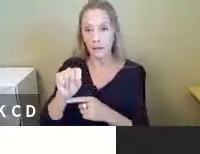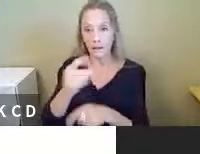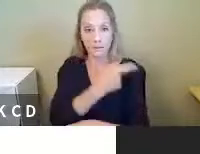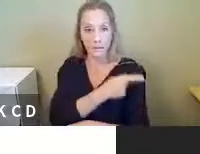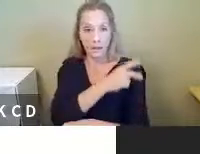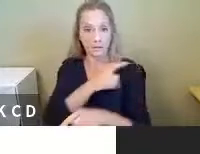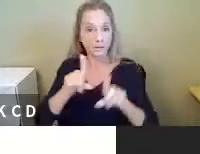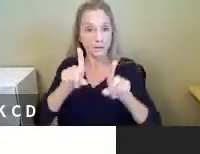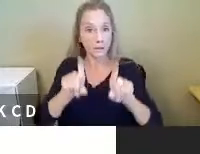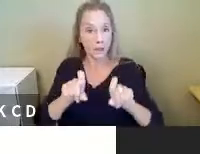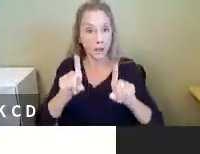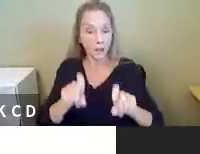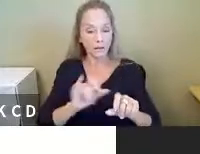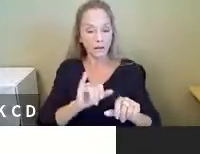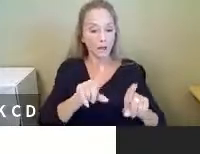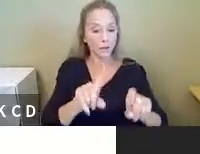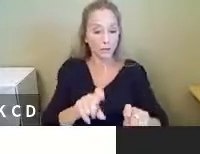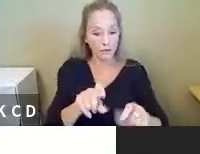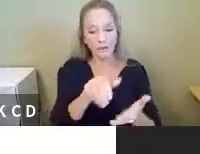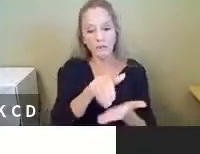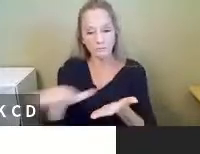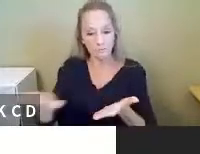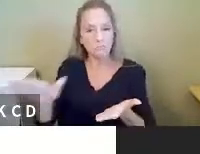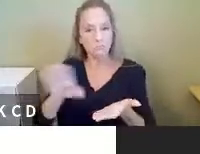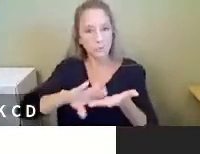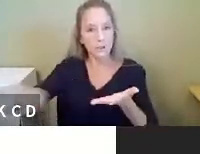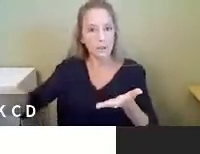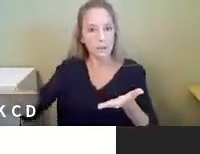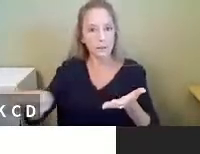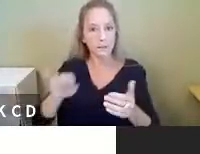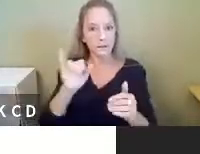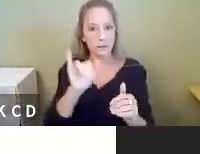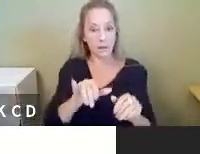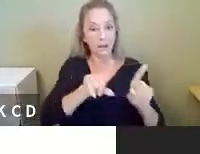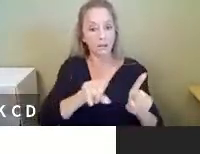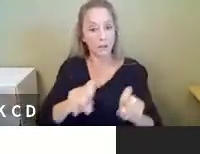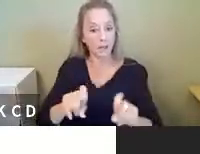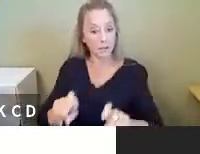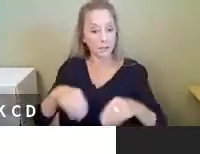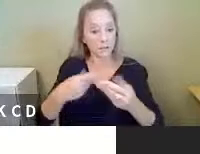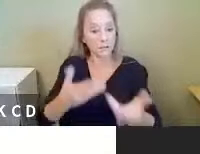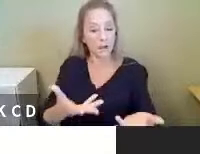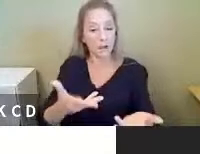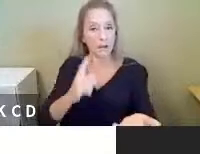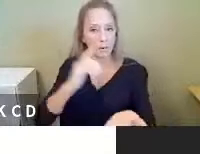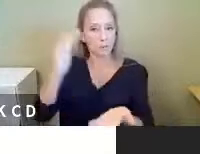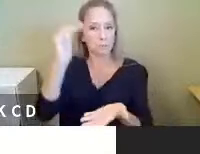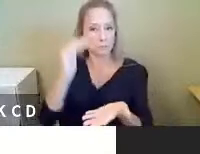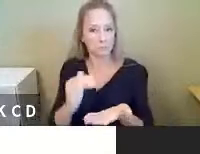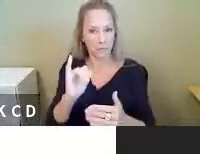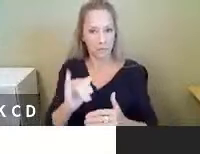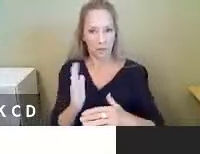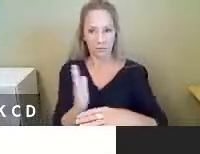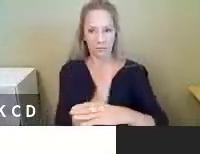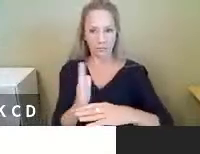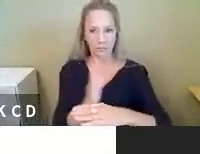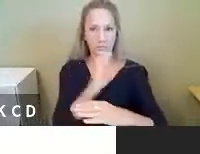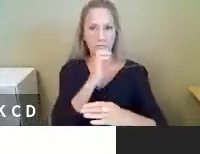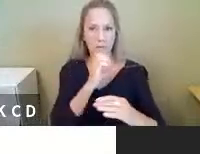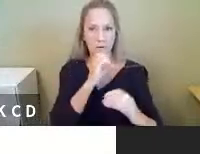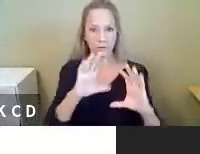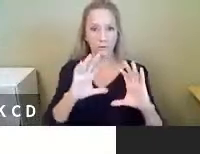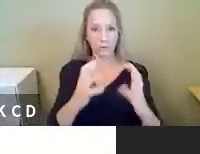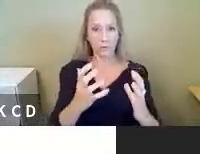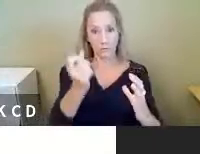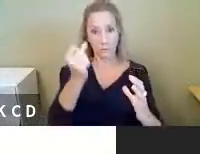our kind of treat and release testing has dropped, and it's dropped without question in these age groups. You see at the bottom,